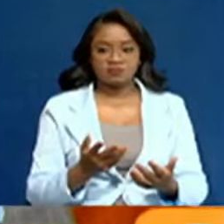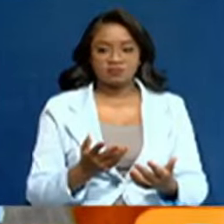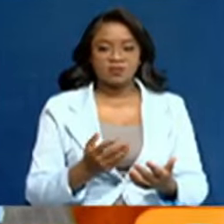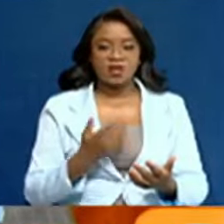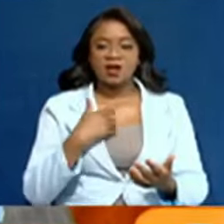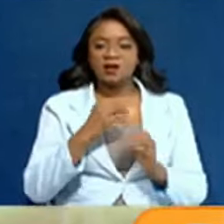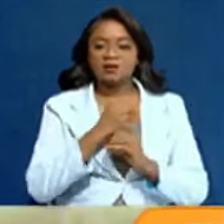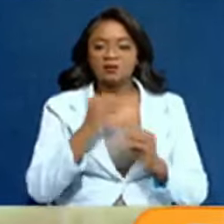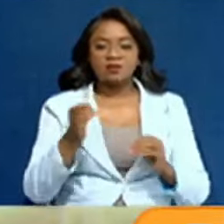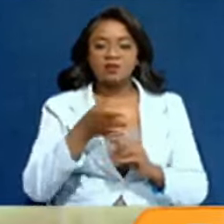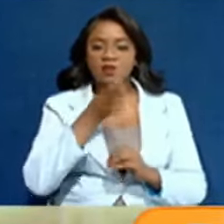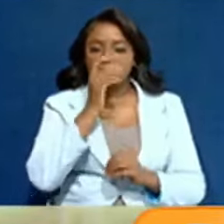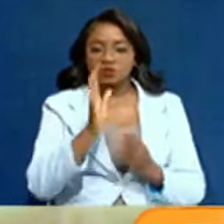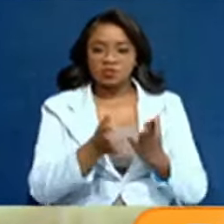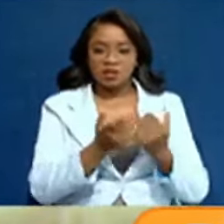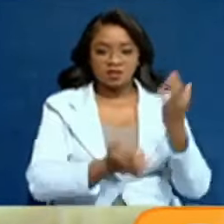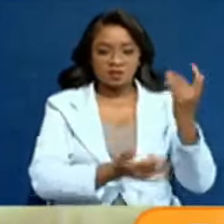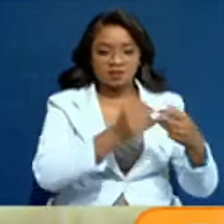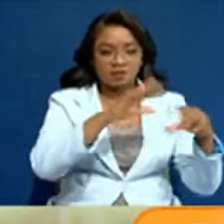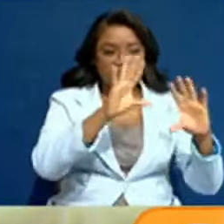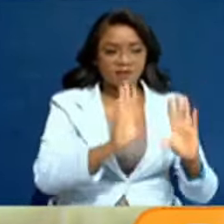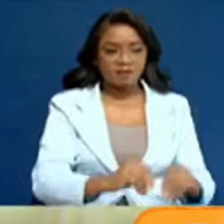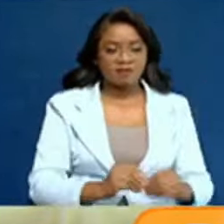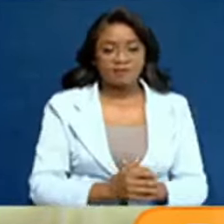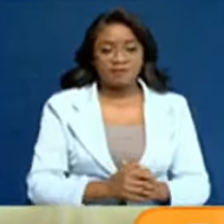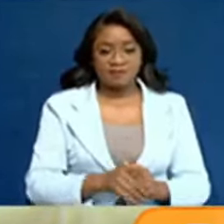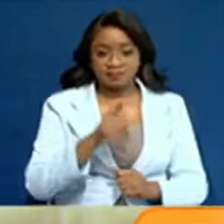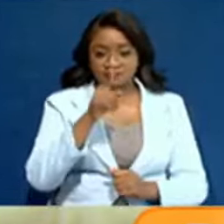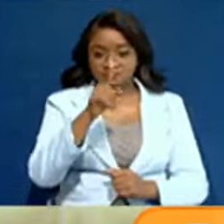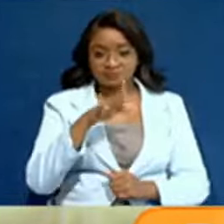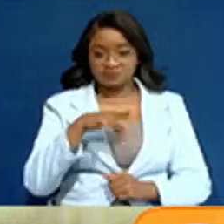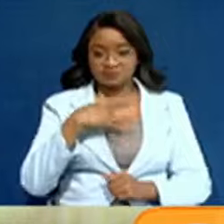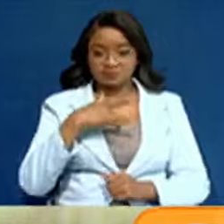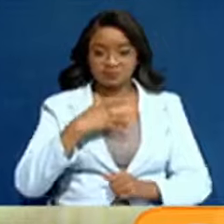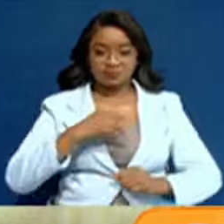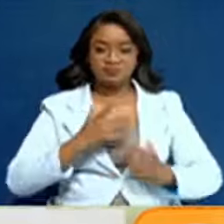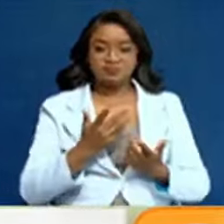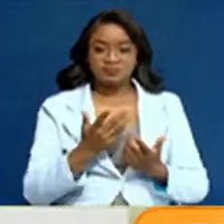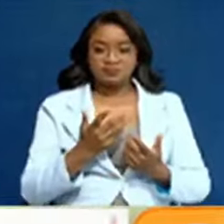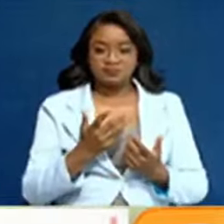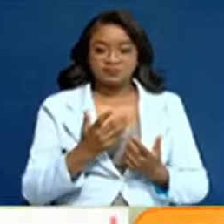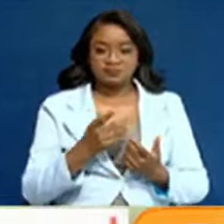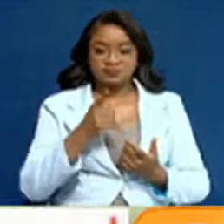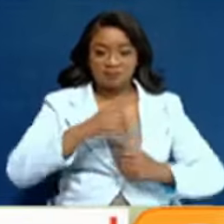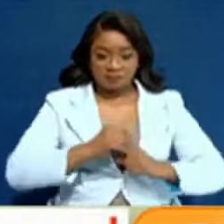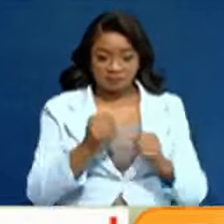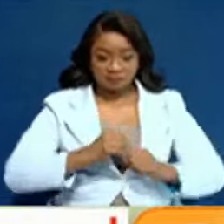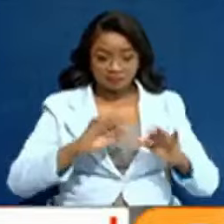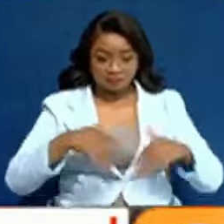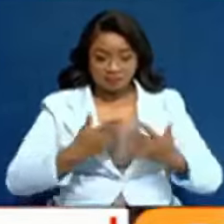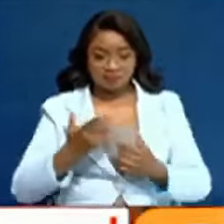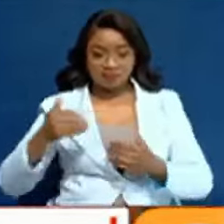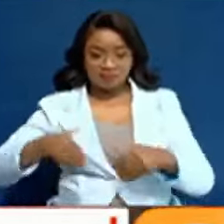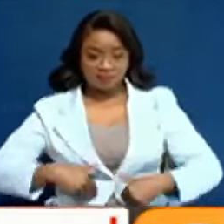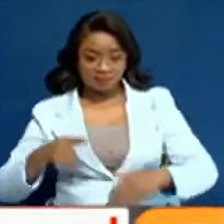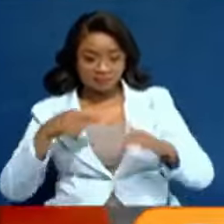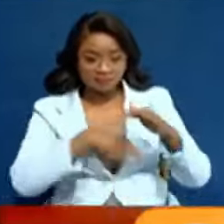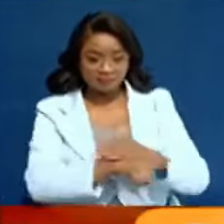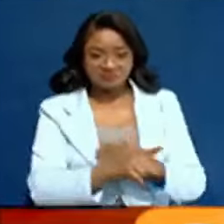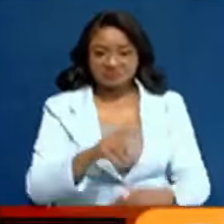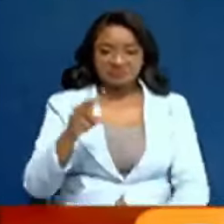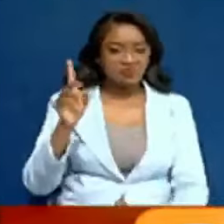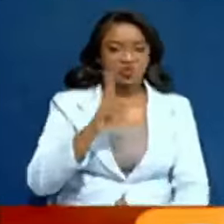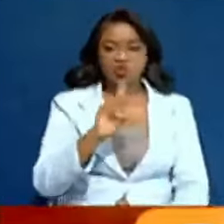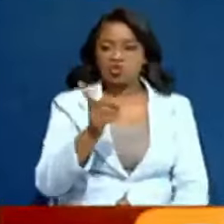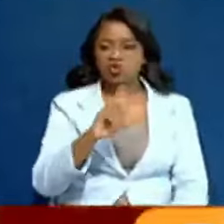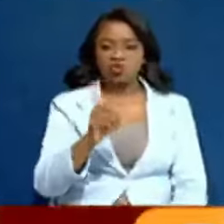fire. Were you pleased, IG nominee, with the invasion of parliament? No,